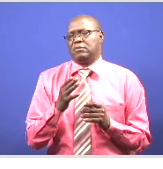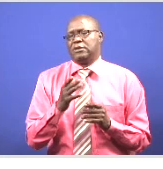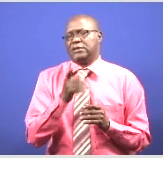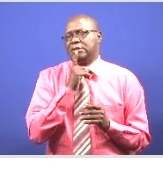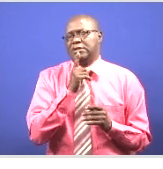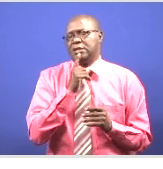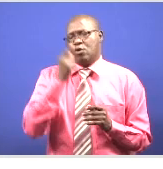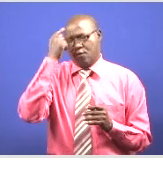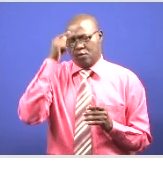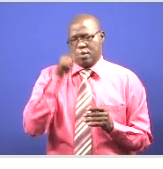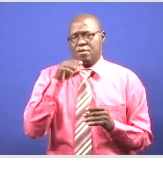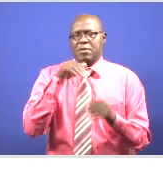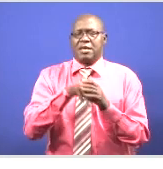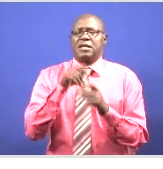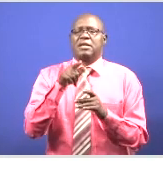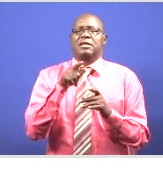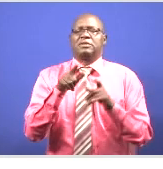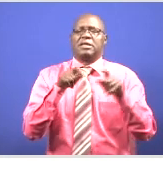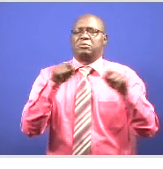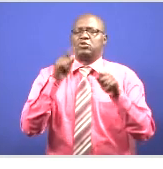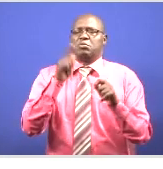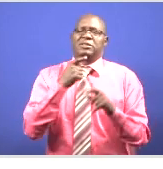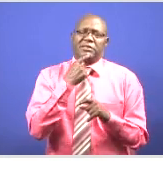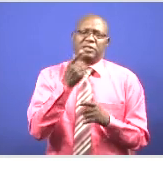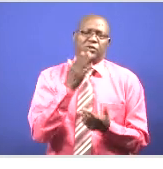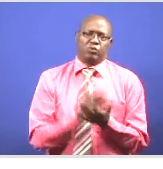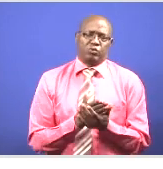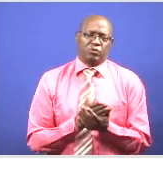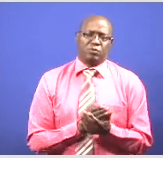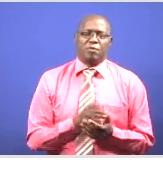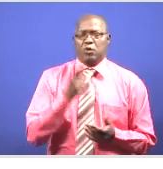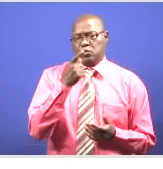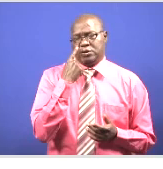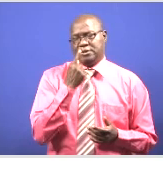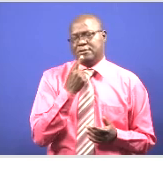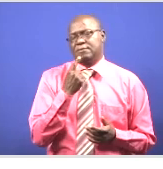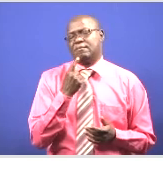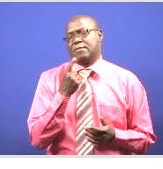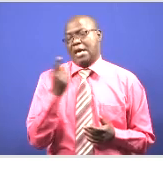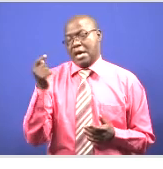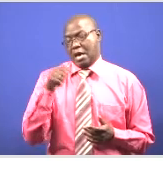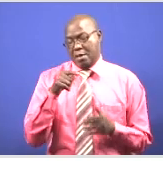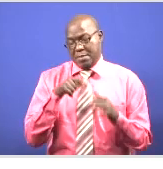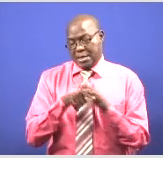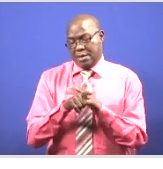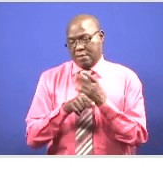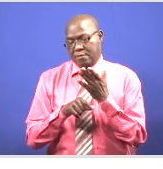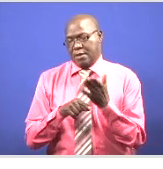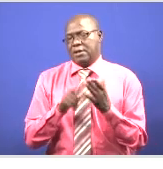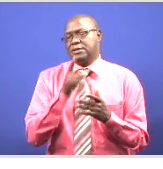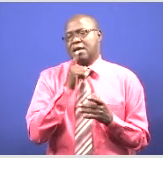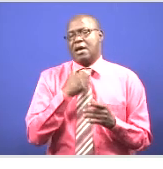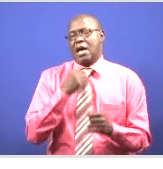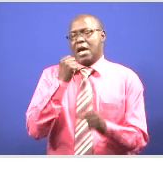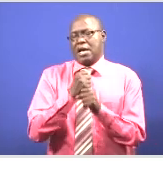this administration, it's about talking the truth. And you see, when he came in, one of the things he said is that kazi yangu ni